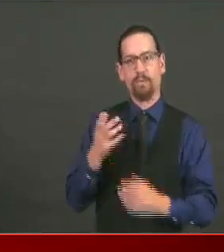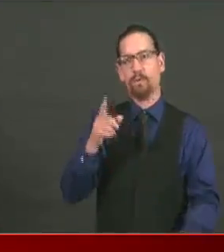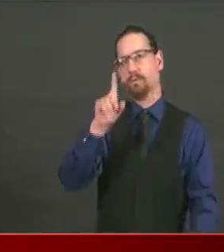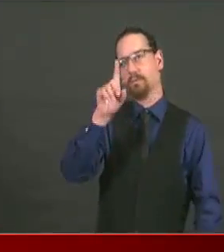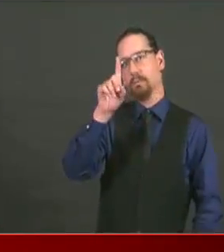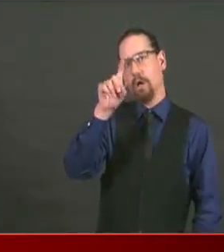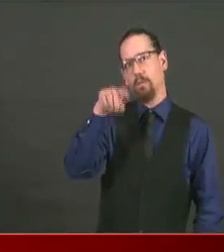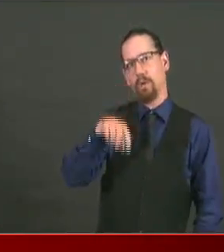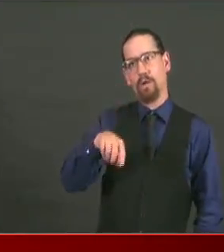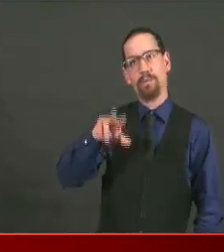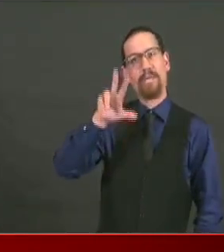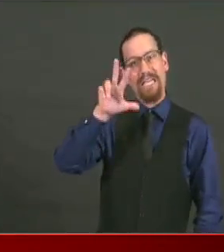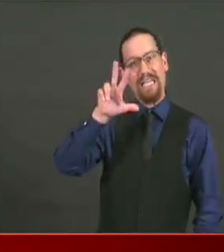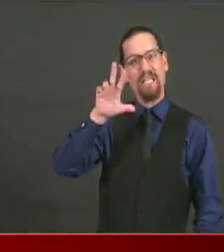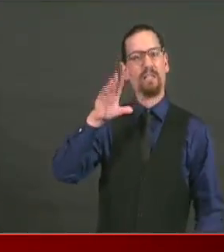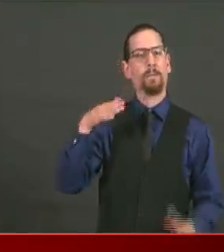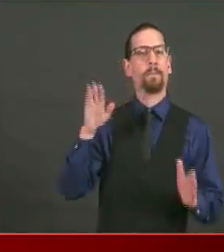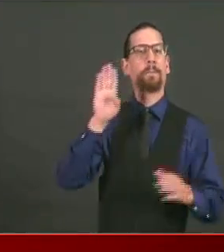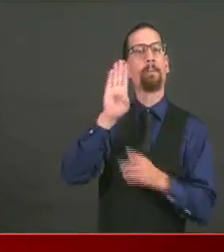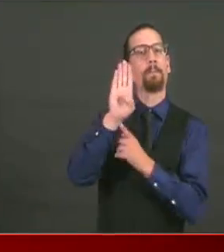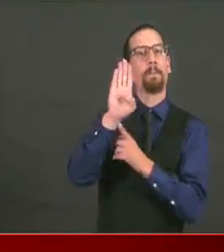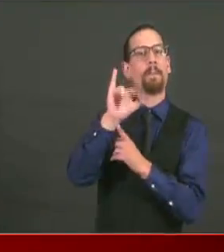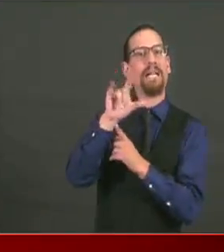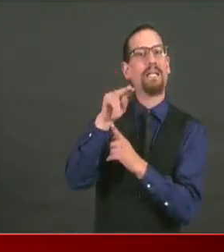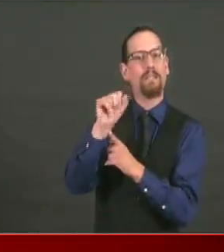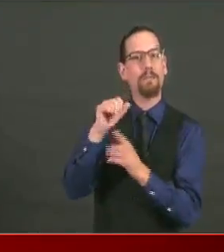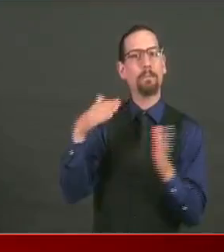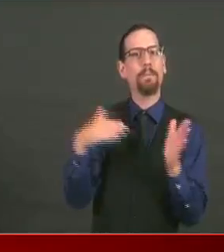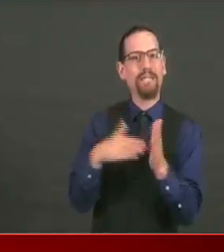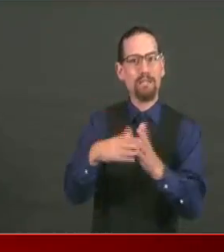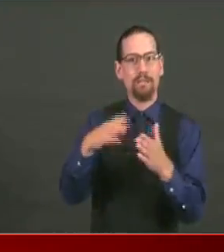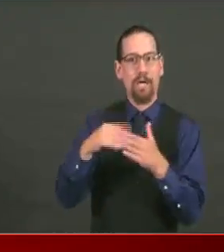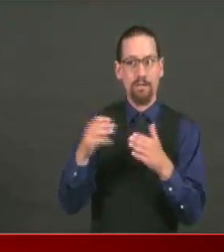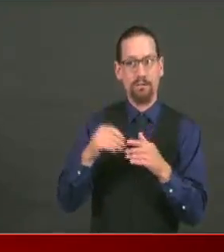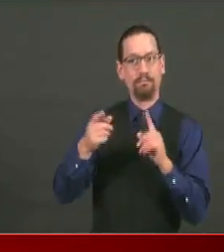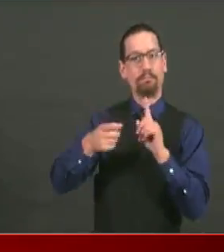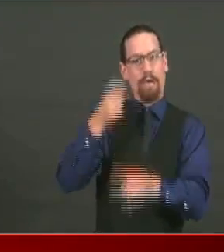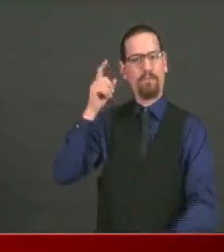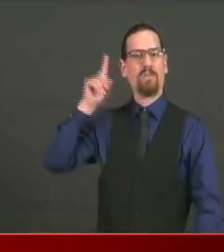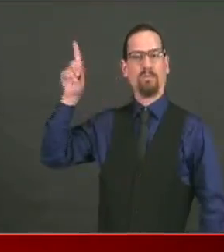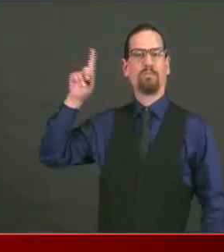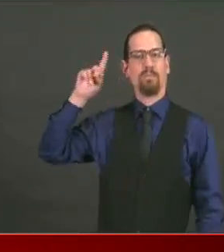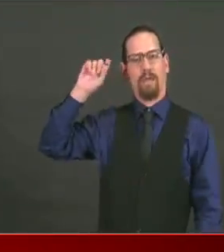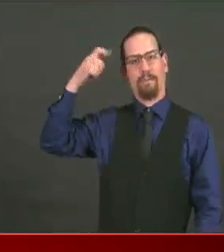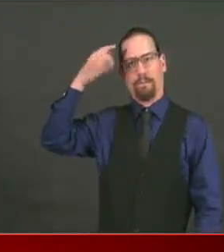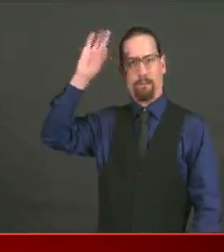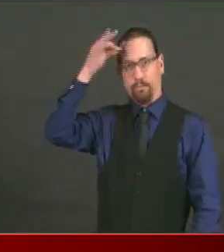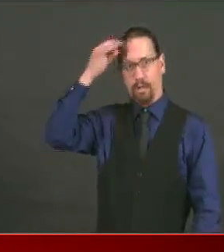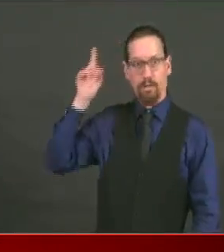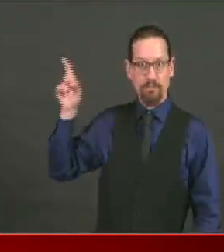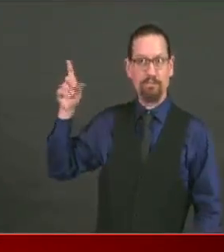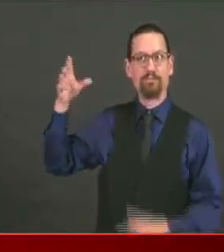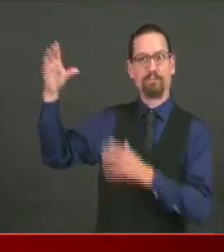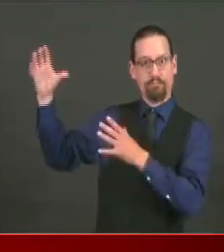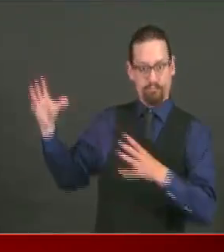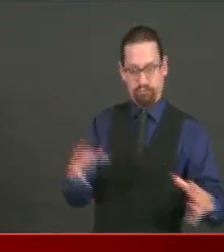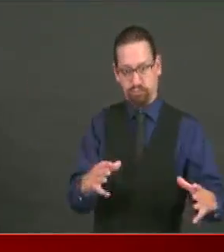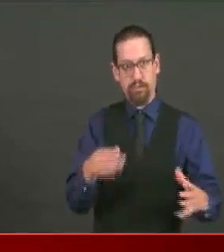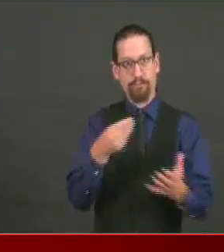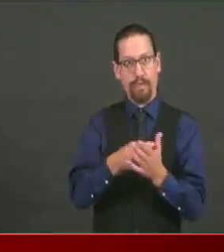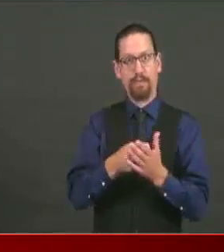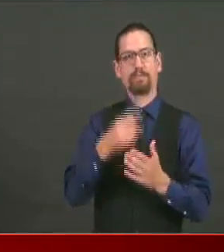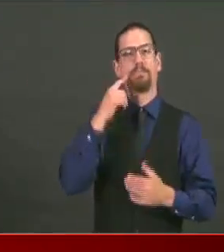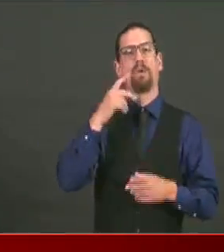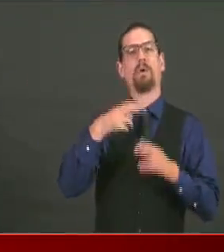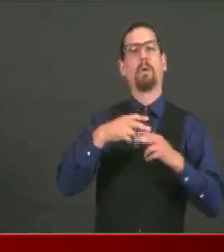from the federal government through the federal PPP program. So that's